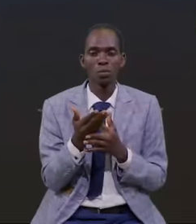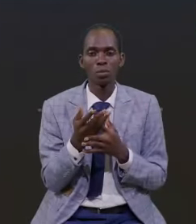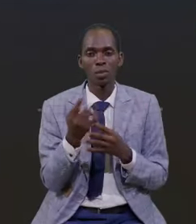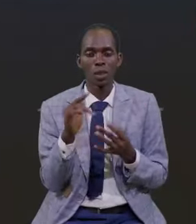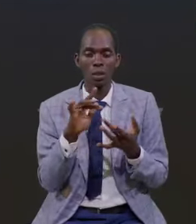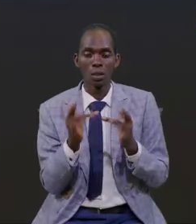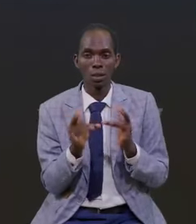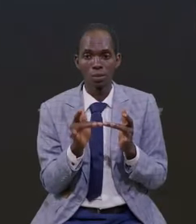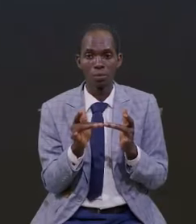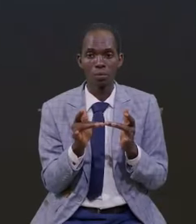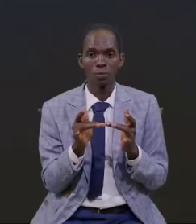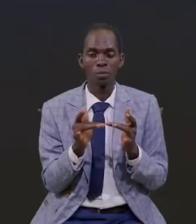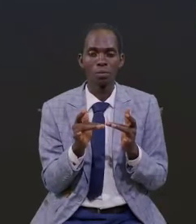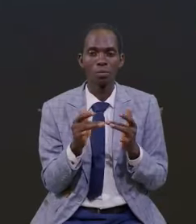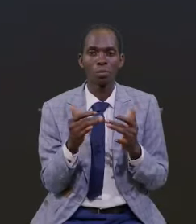announcement.